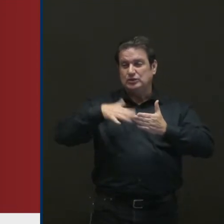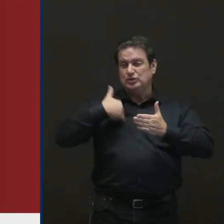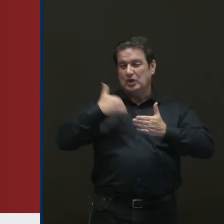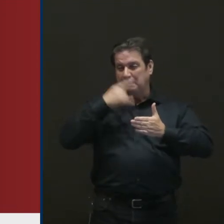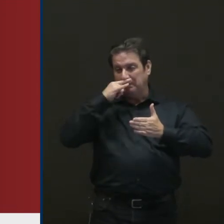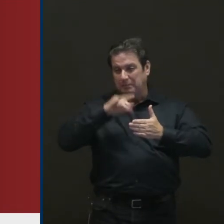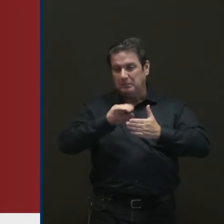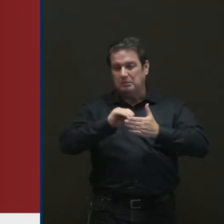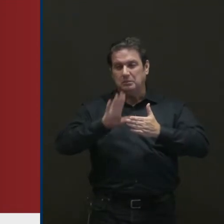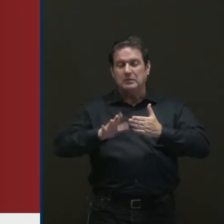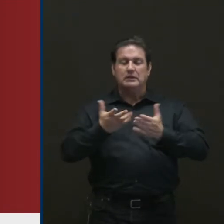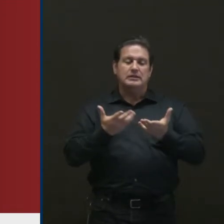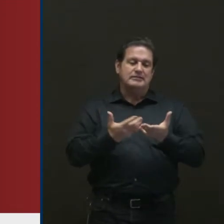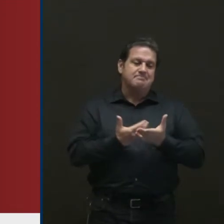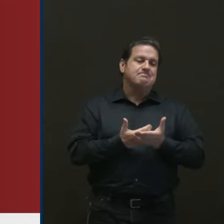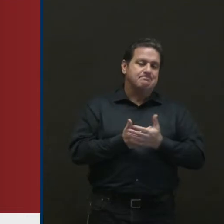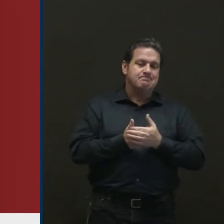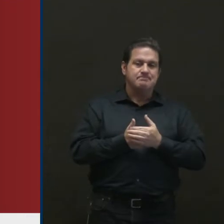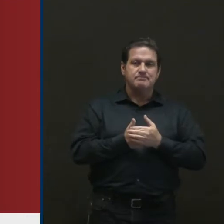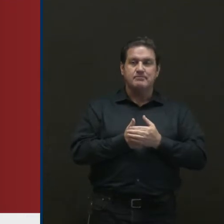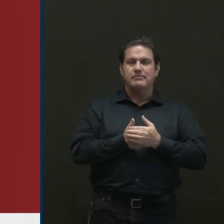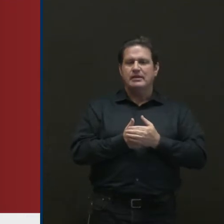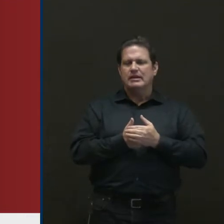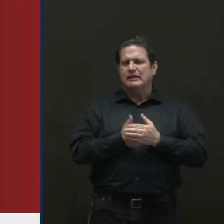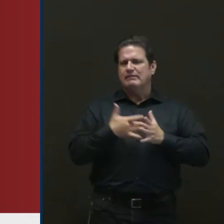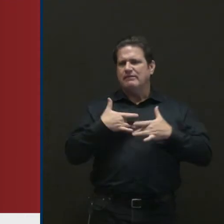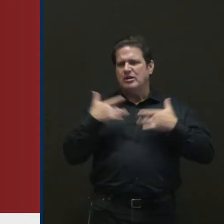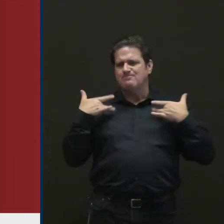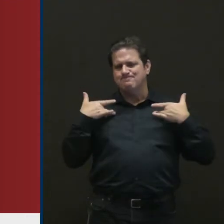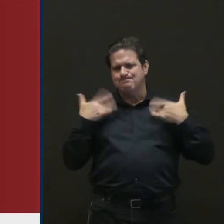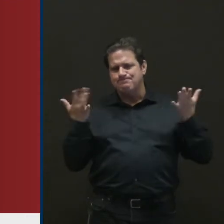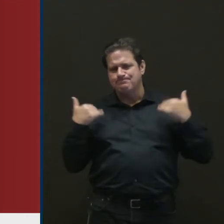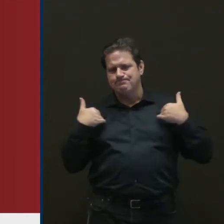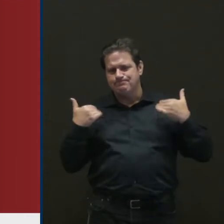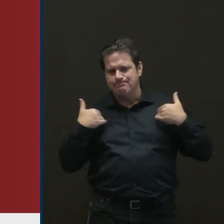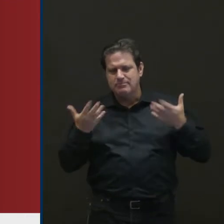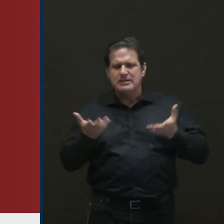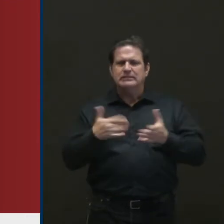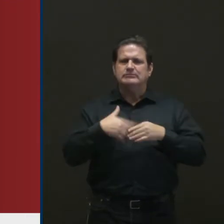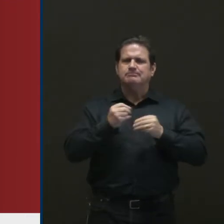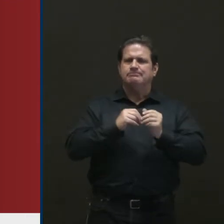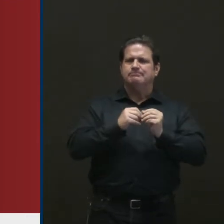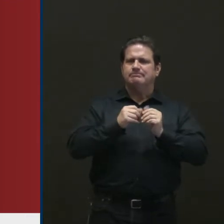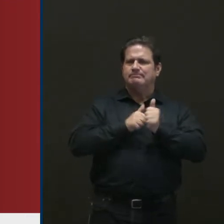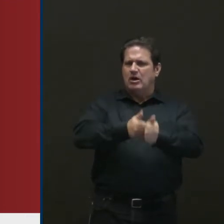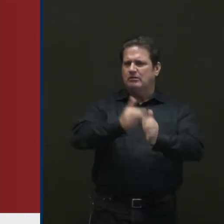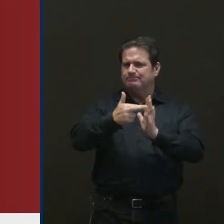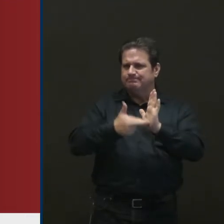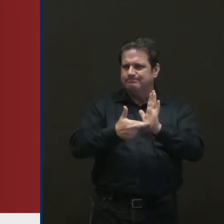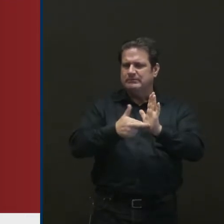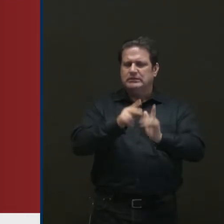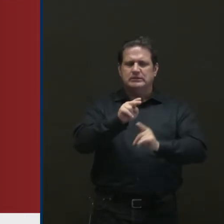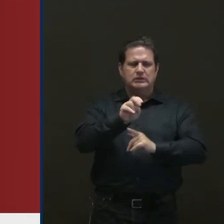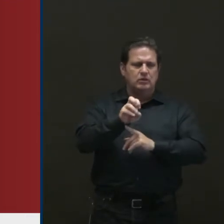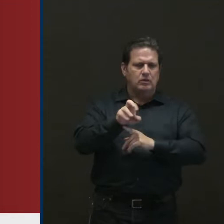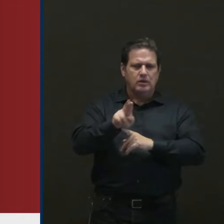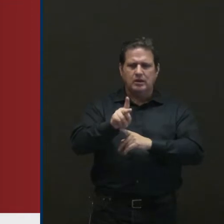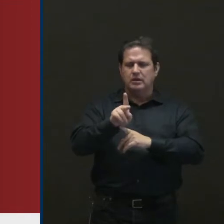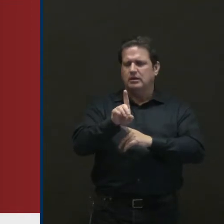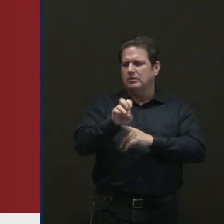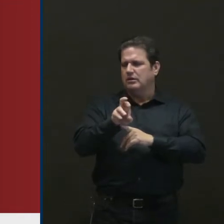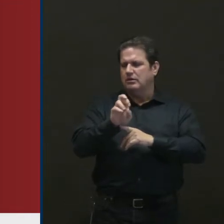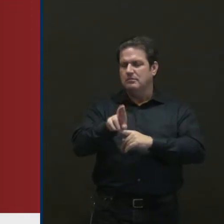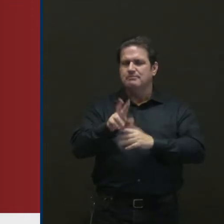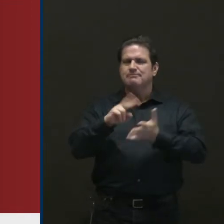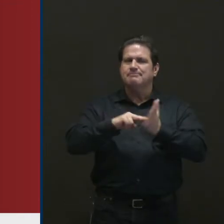it, being complacent, not following those restrictions in Newark and Dover and other places means